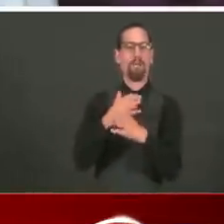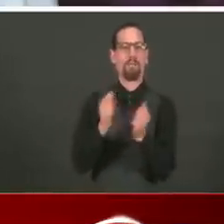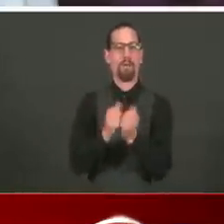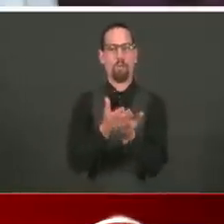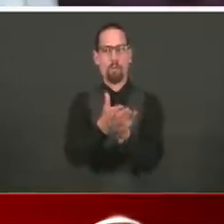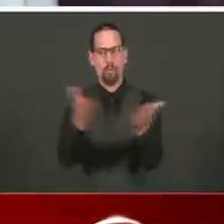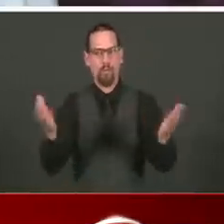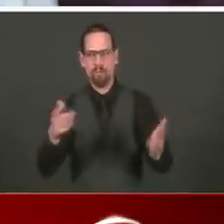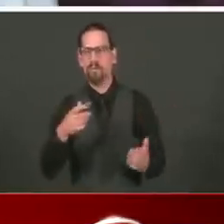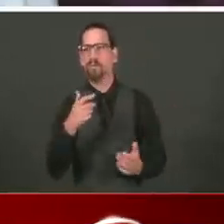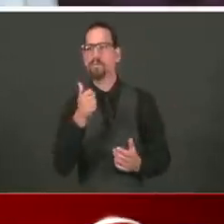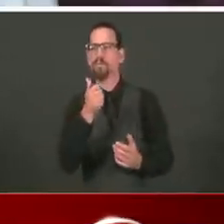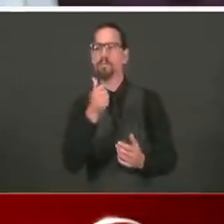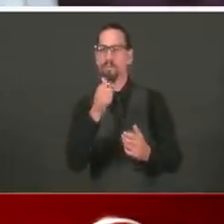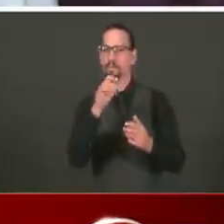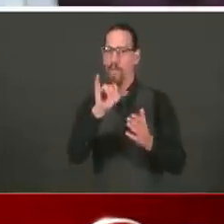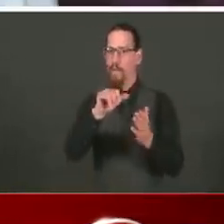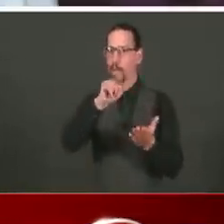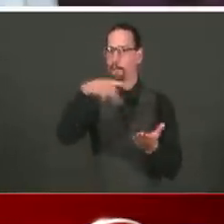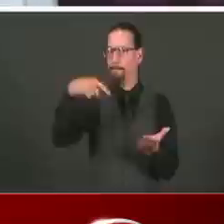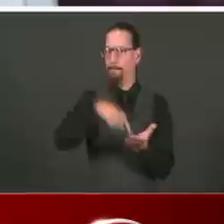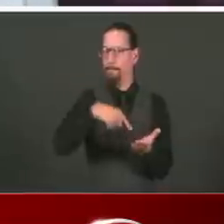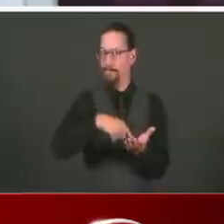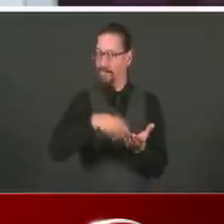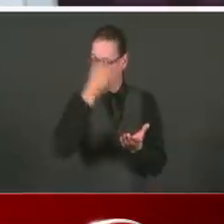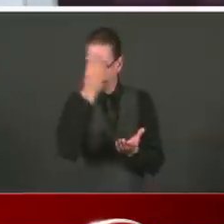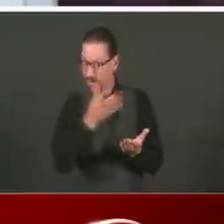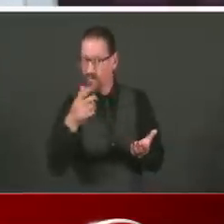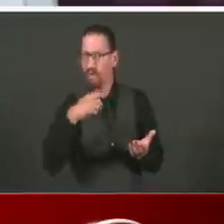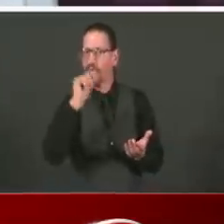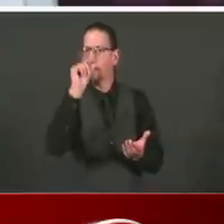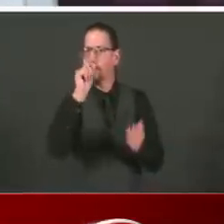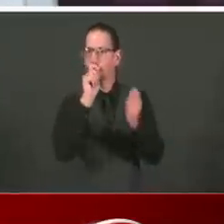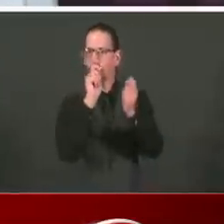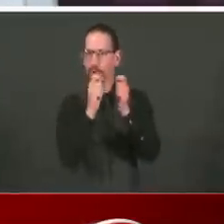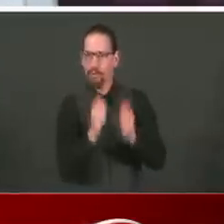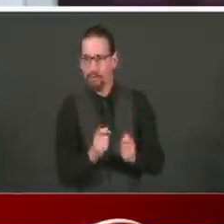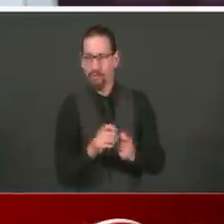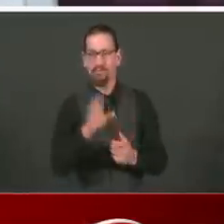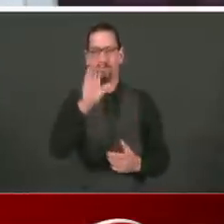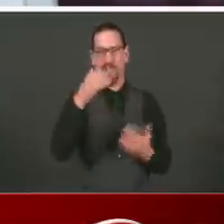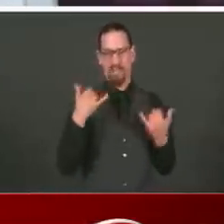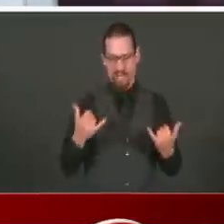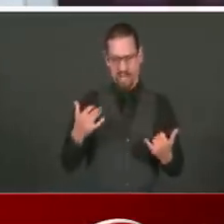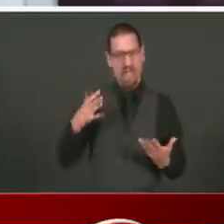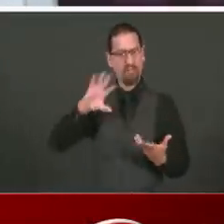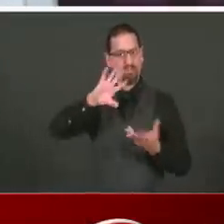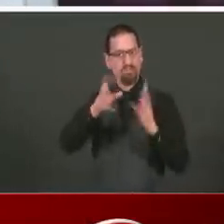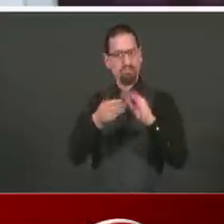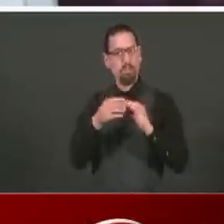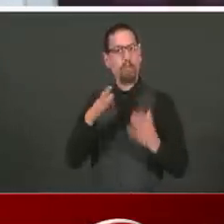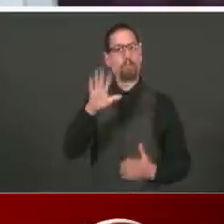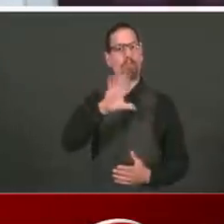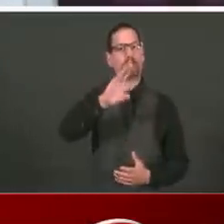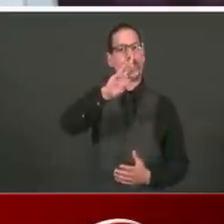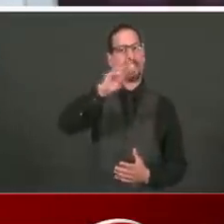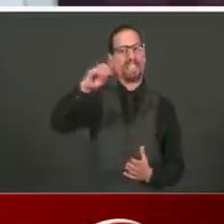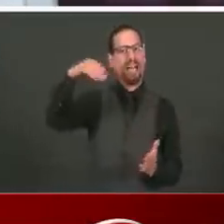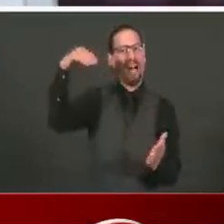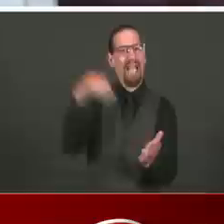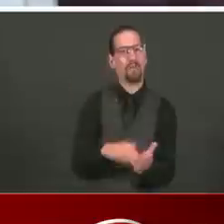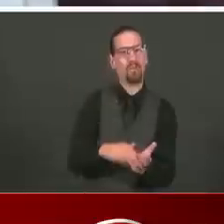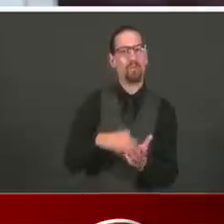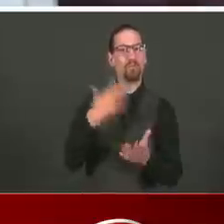app. I will say thank you. We have over 60,000 Rhode Islanders who have already downloaded the app and are using it. I'd love to see